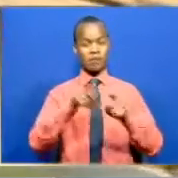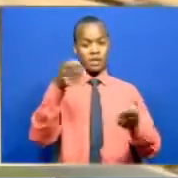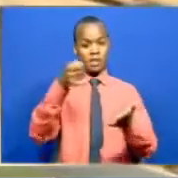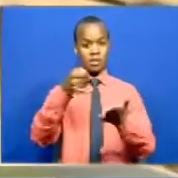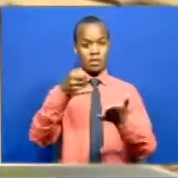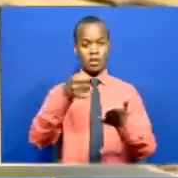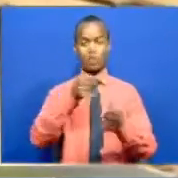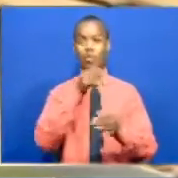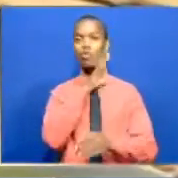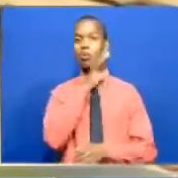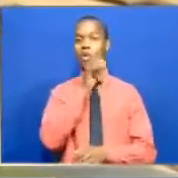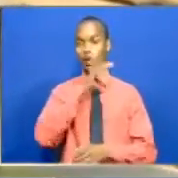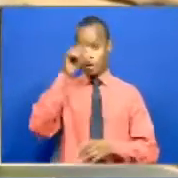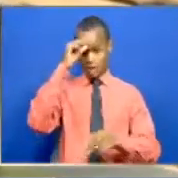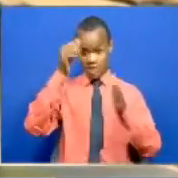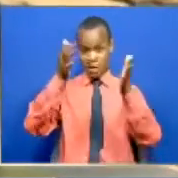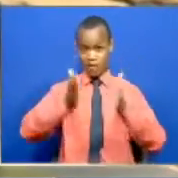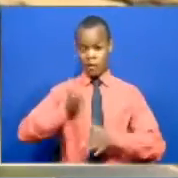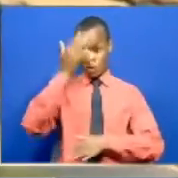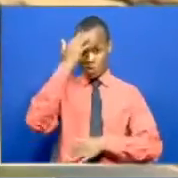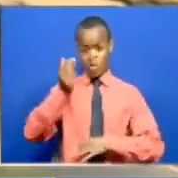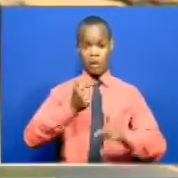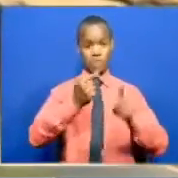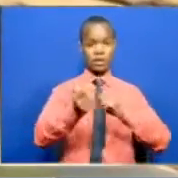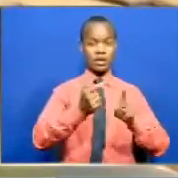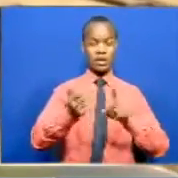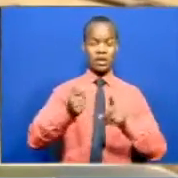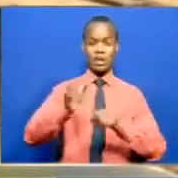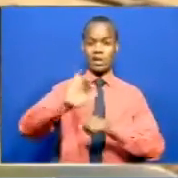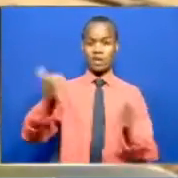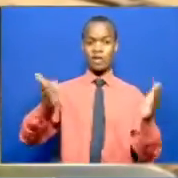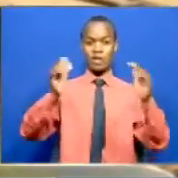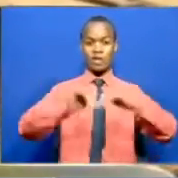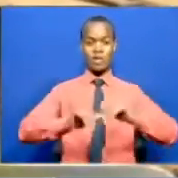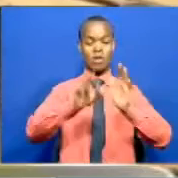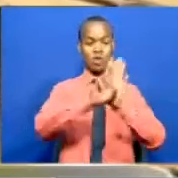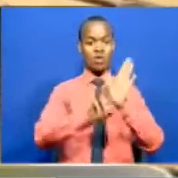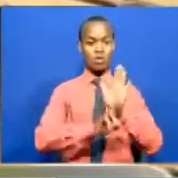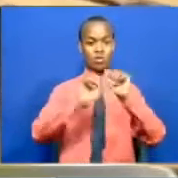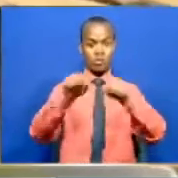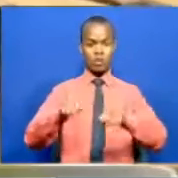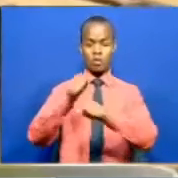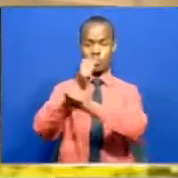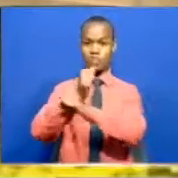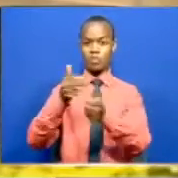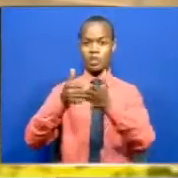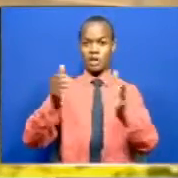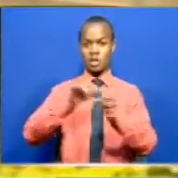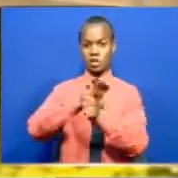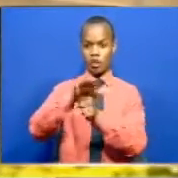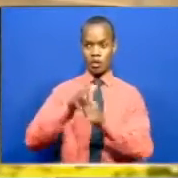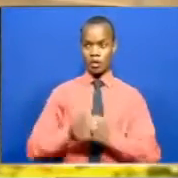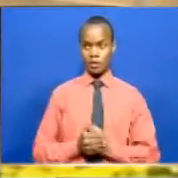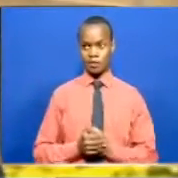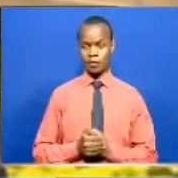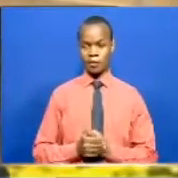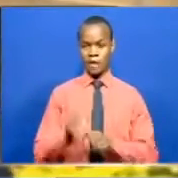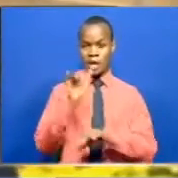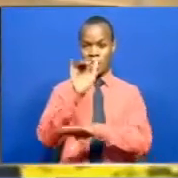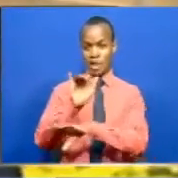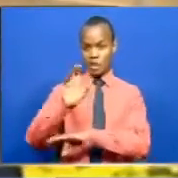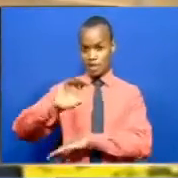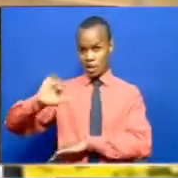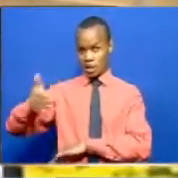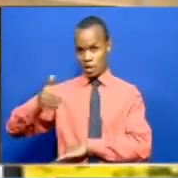not addressing the county assembly on interventions aimed at containing the spread. We're asking the county government,